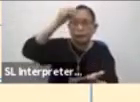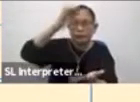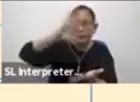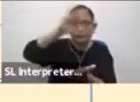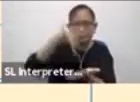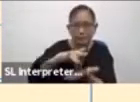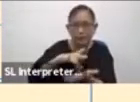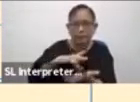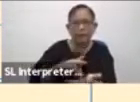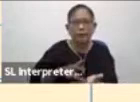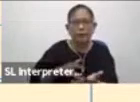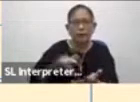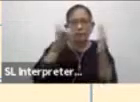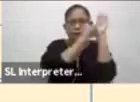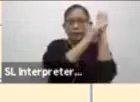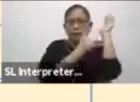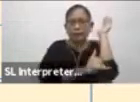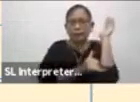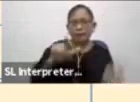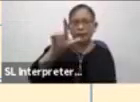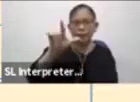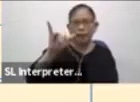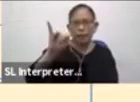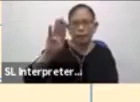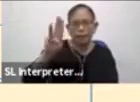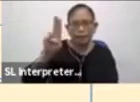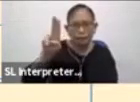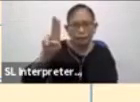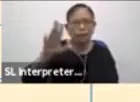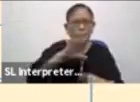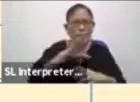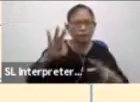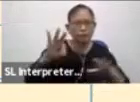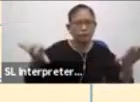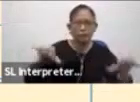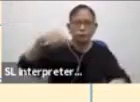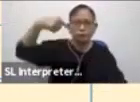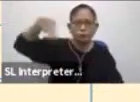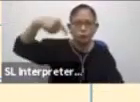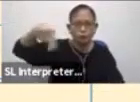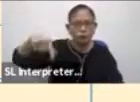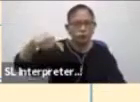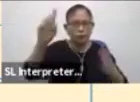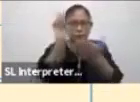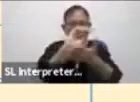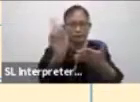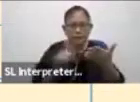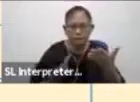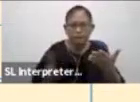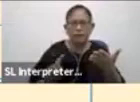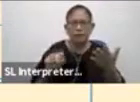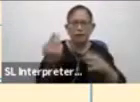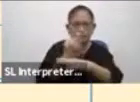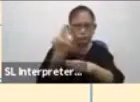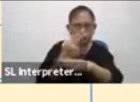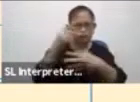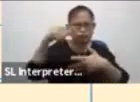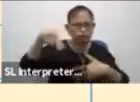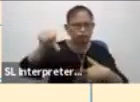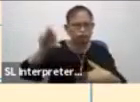Foundation. The assessment used qualitative design using FGDs, and also we